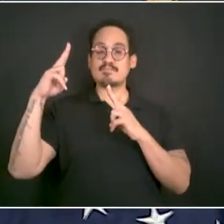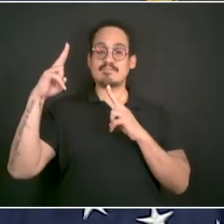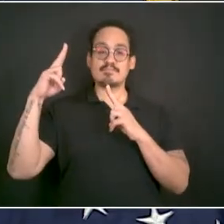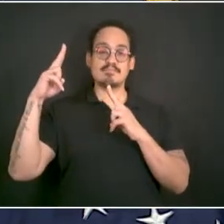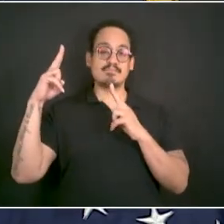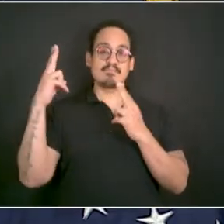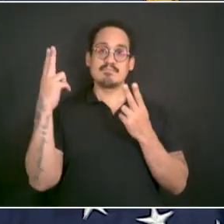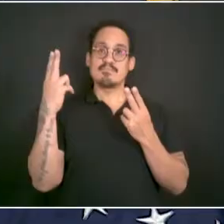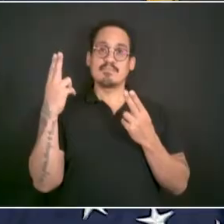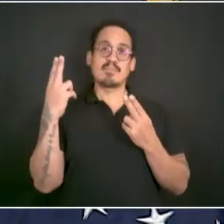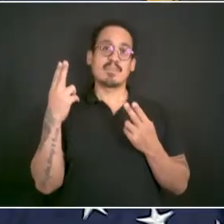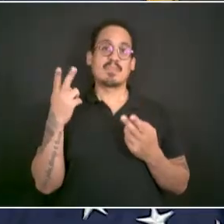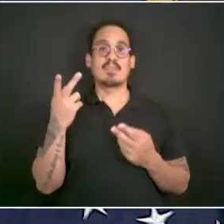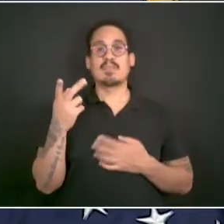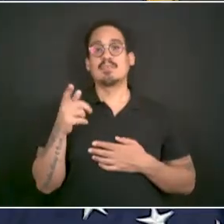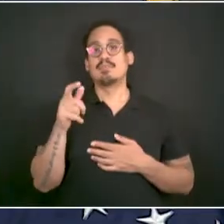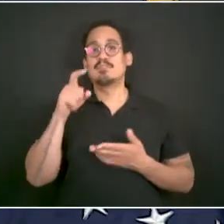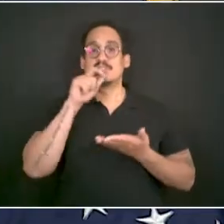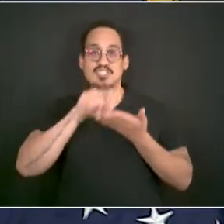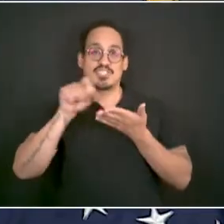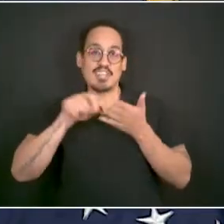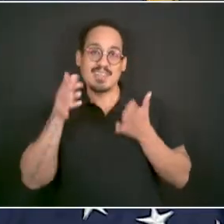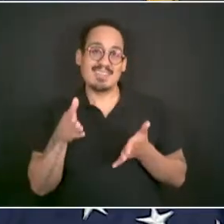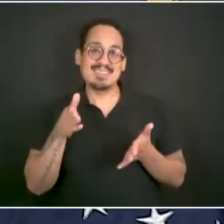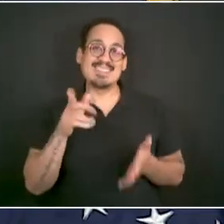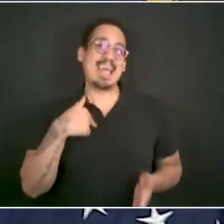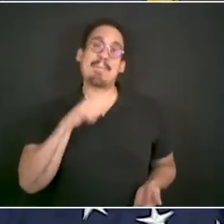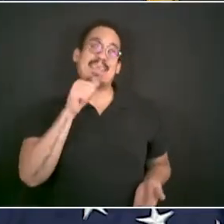journalists. I won't say that.